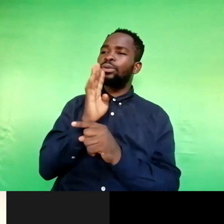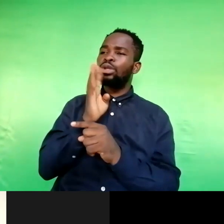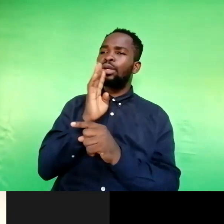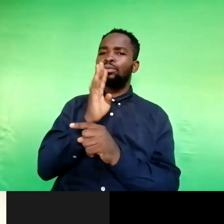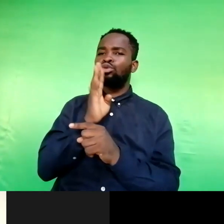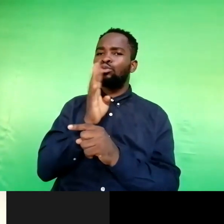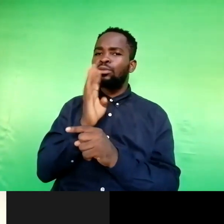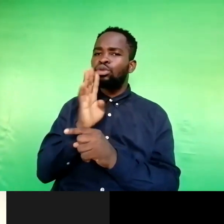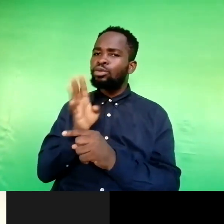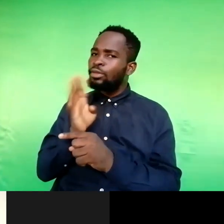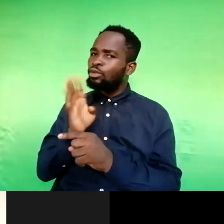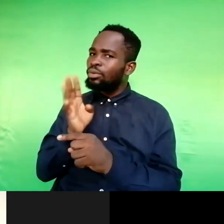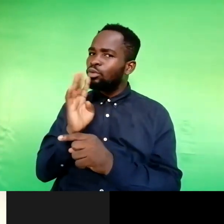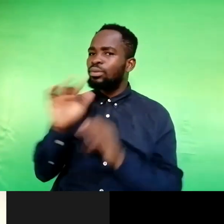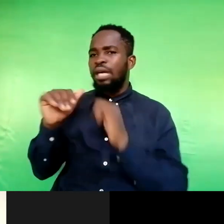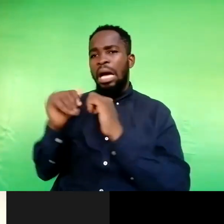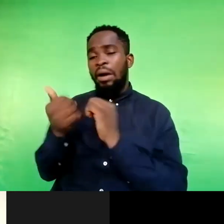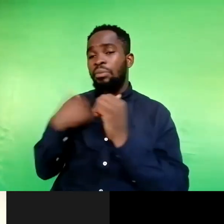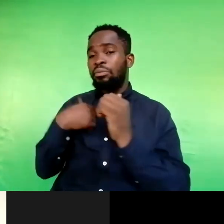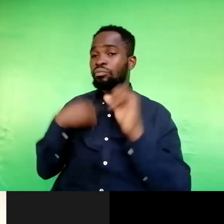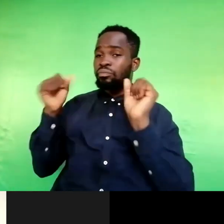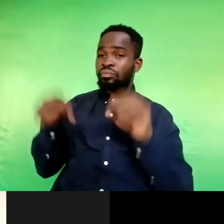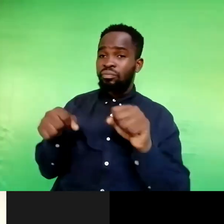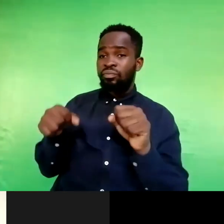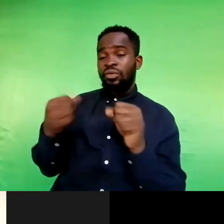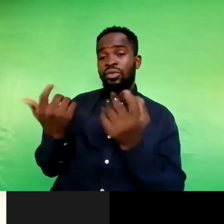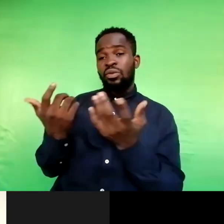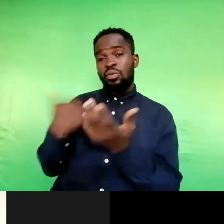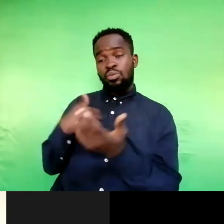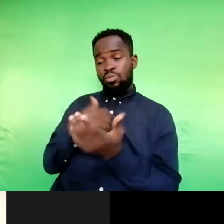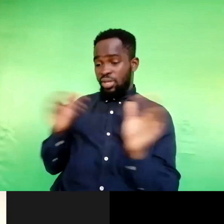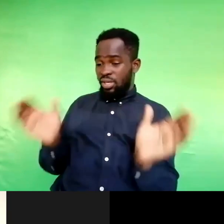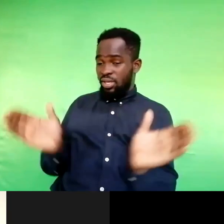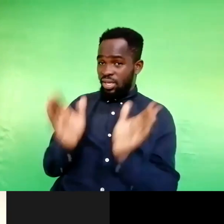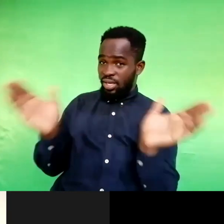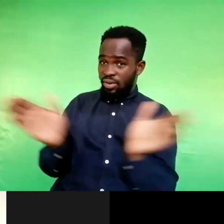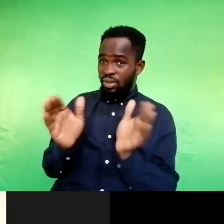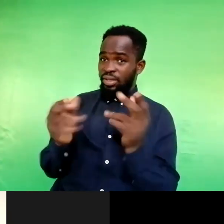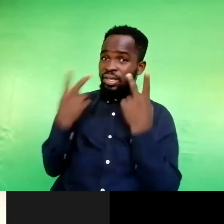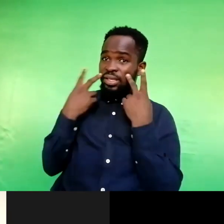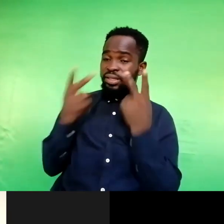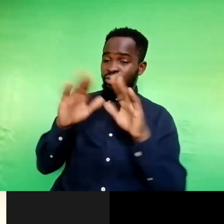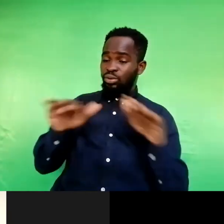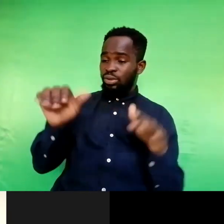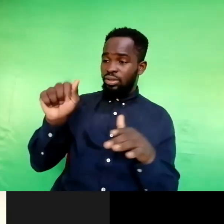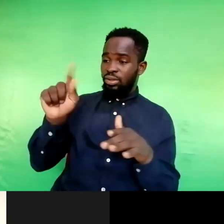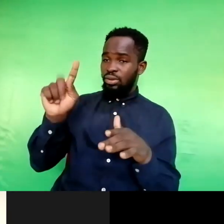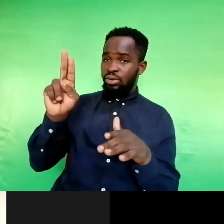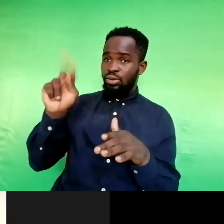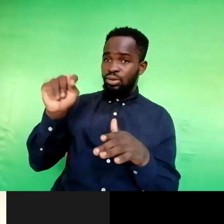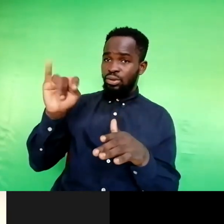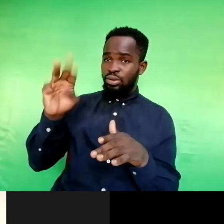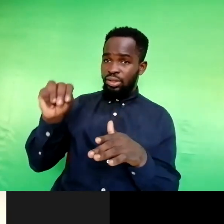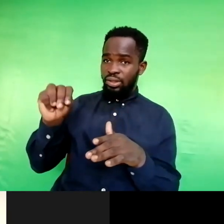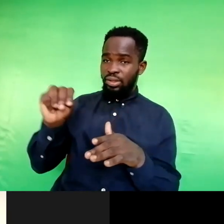I show the signs. And what I encourage, because I have seen children with autism attending speech therapy for 10 years